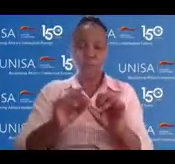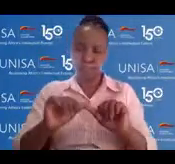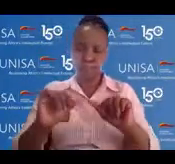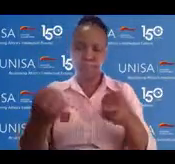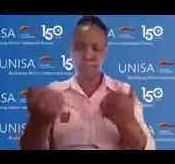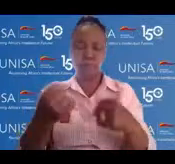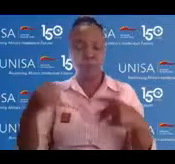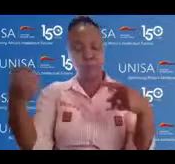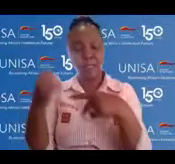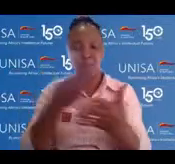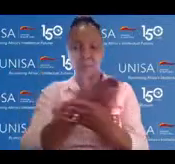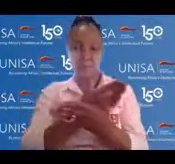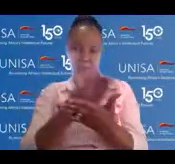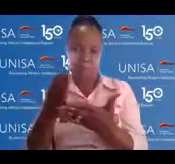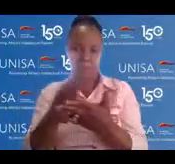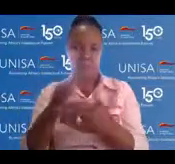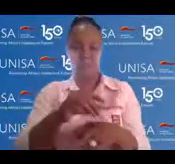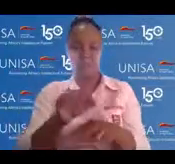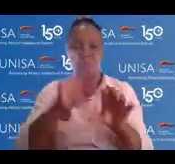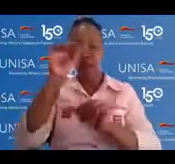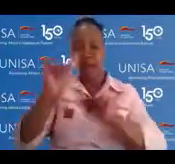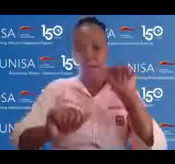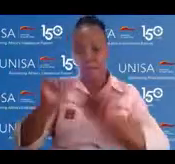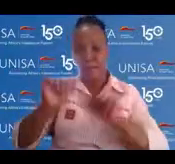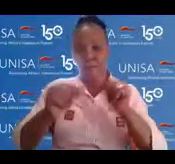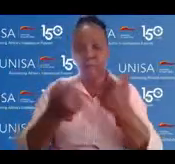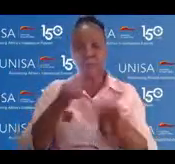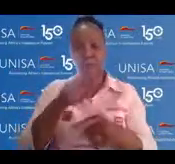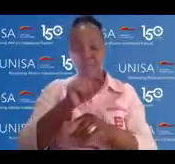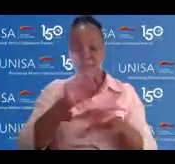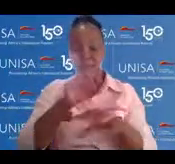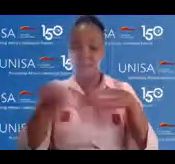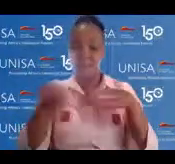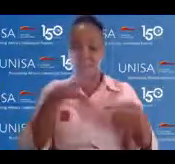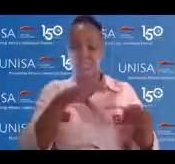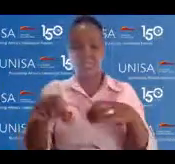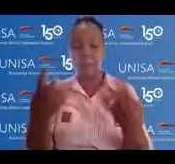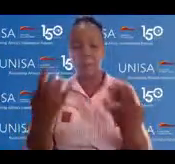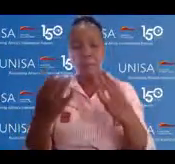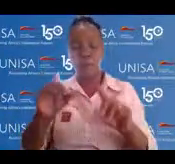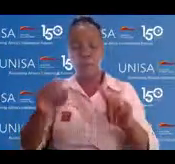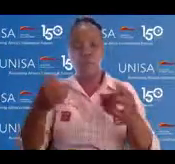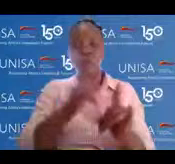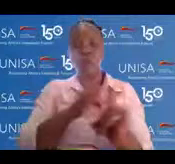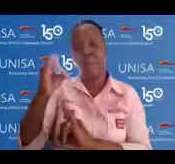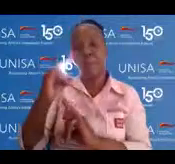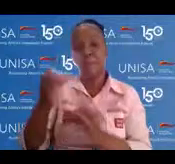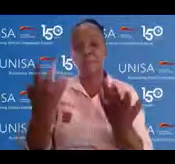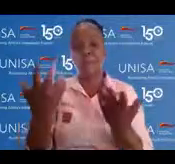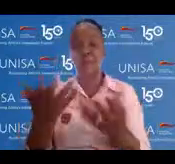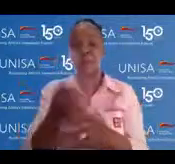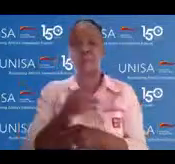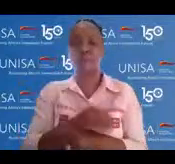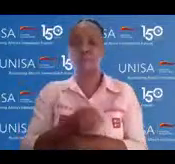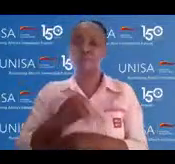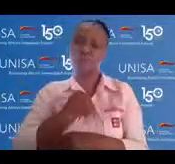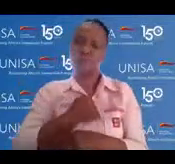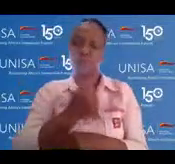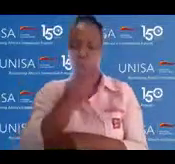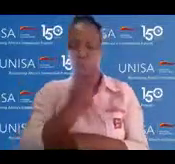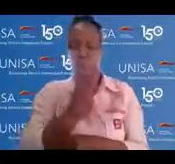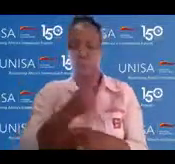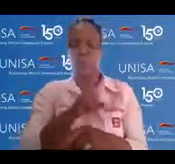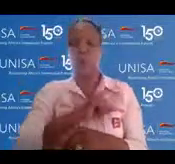this assessment or from these activities, so you might not even pass. And it's so sad for one to not pass just because you have